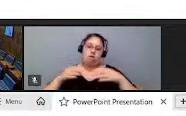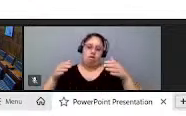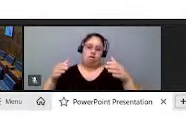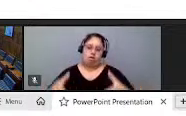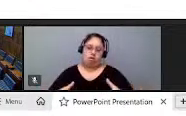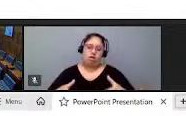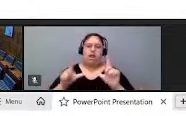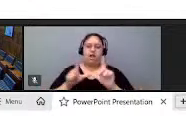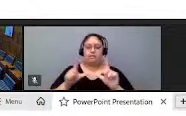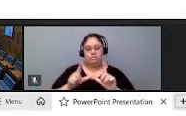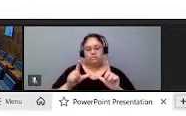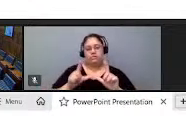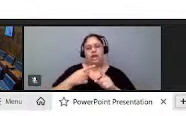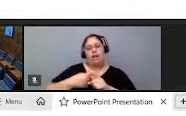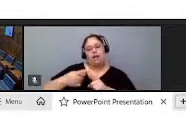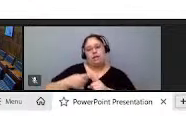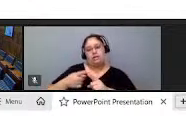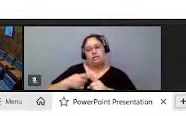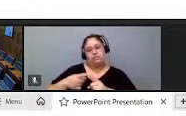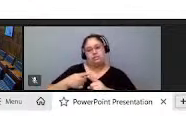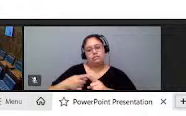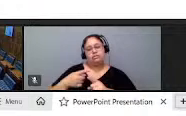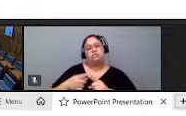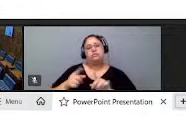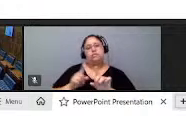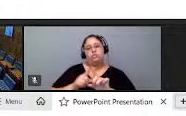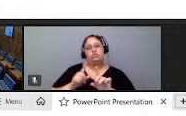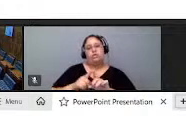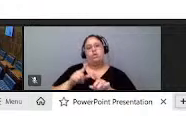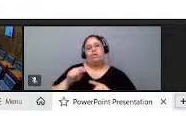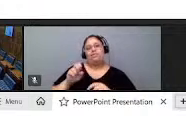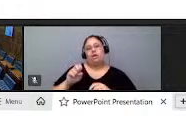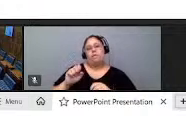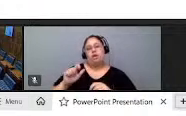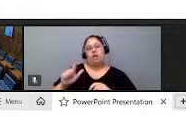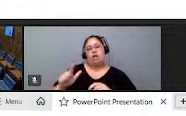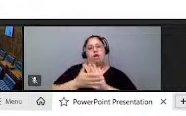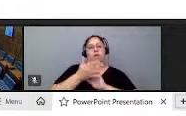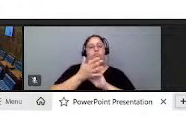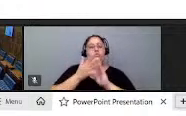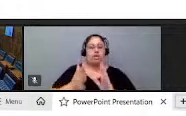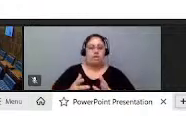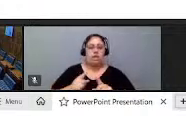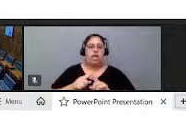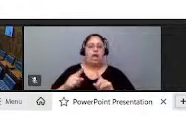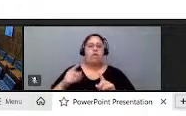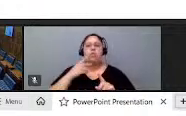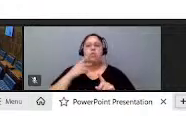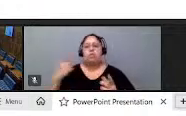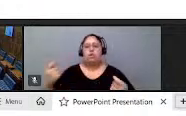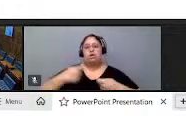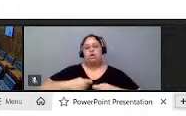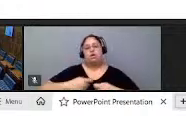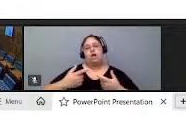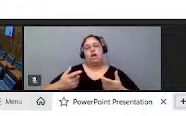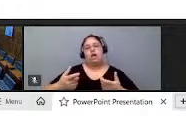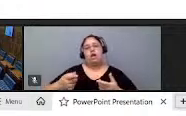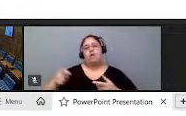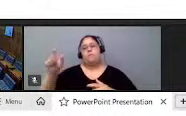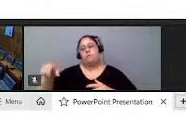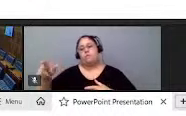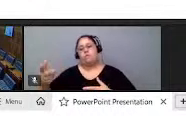licenses and leases um terminal operators and then leses that we then allow certain pieces